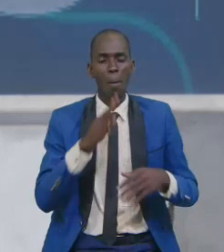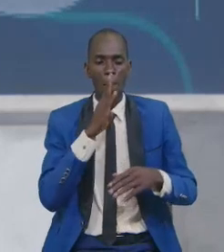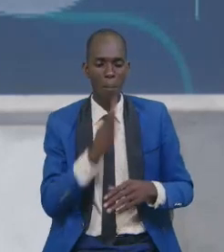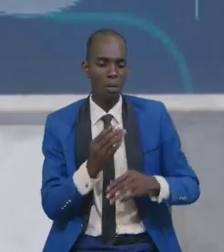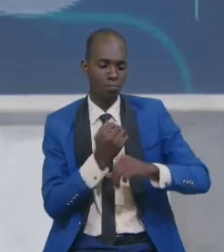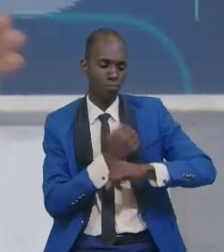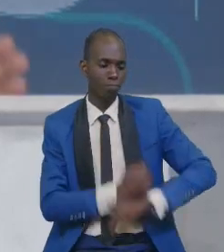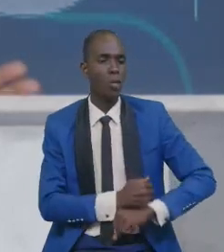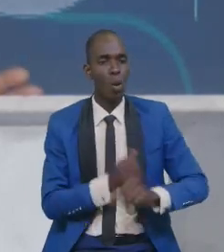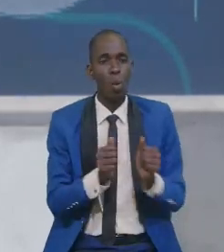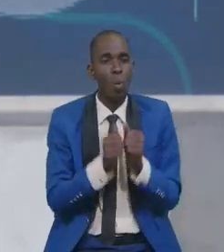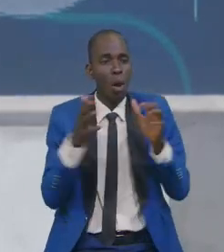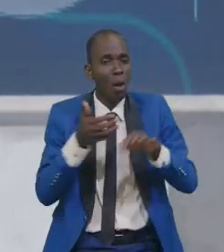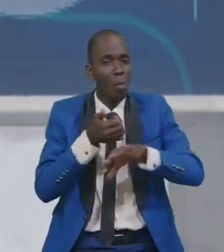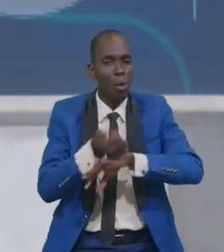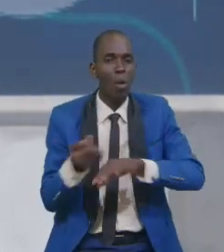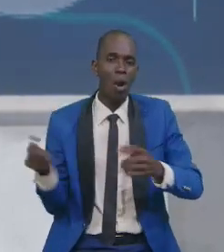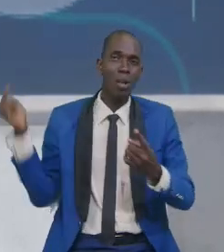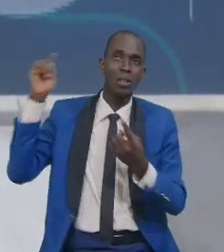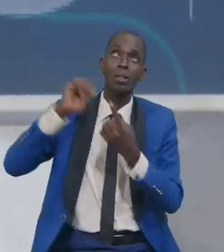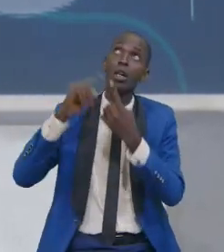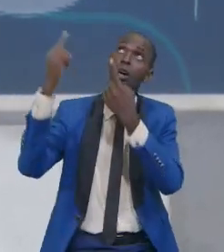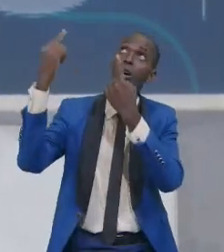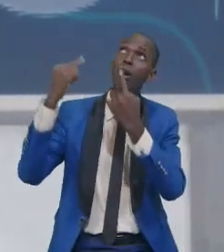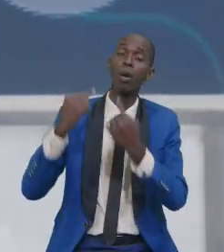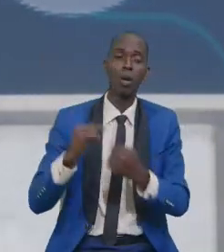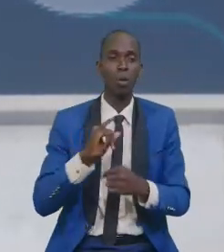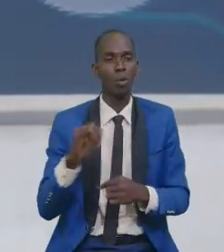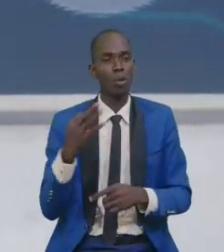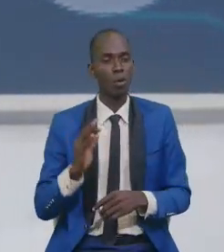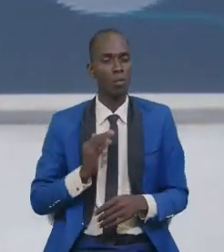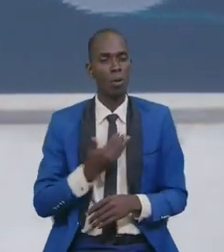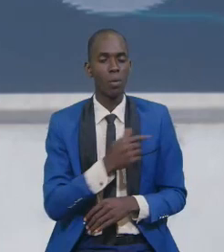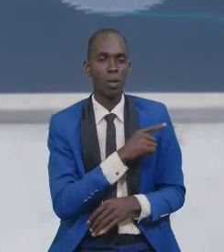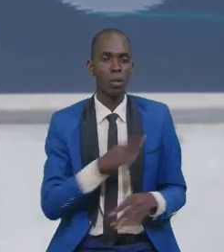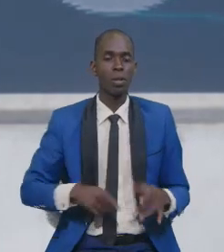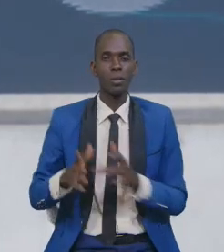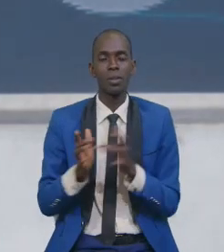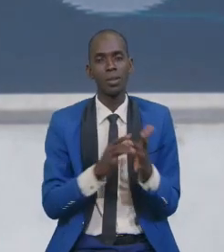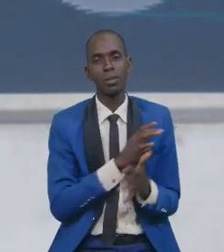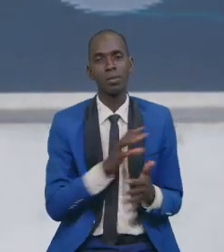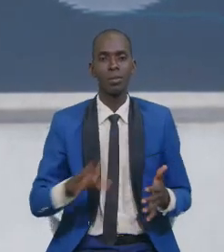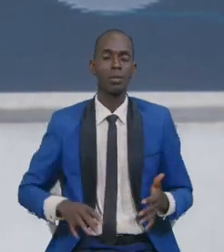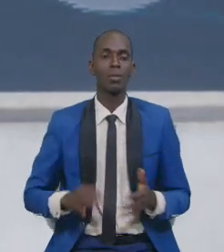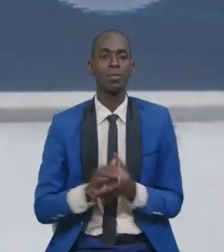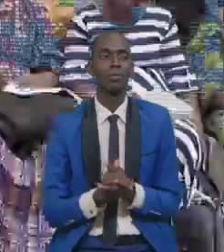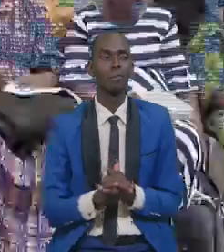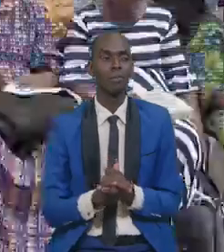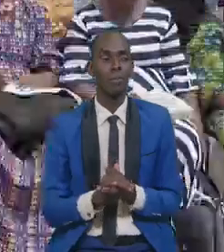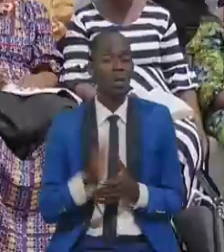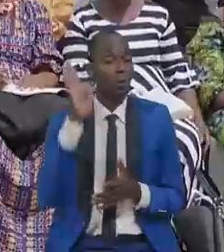blameless until the coming of our Lord Jesus Christ. Will it